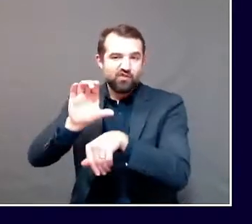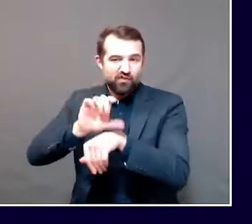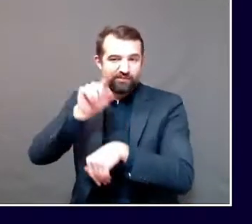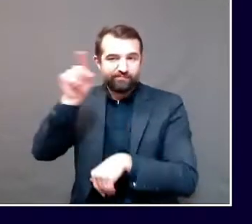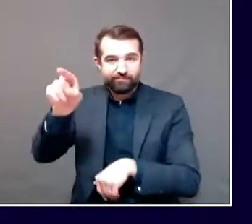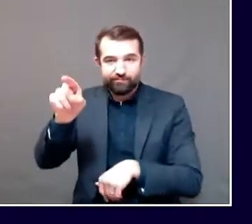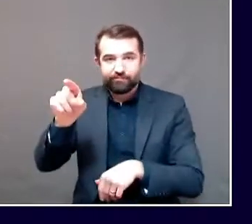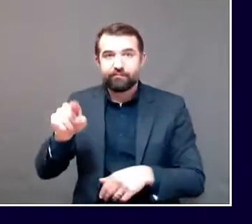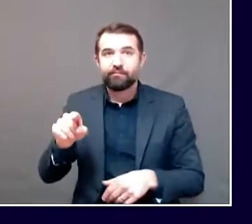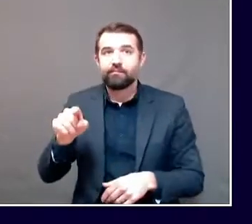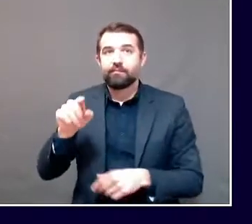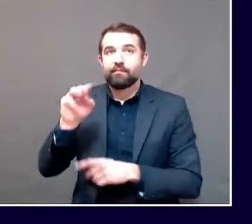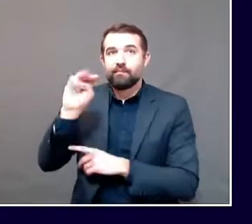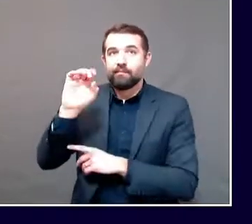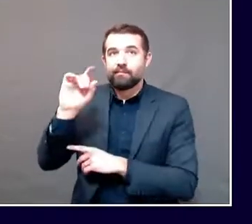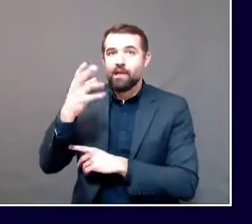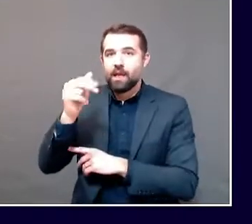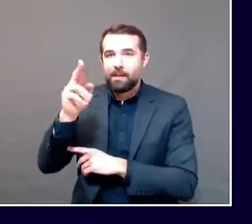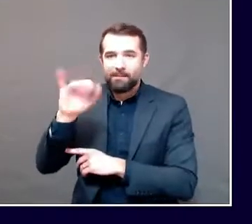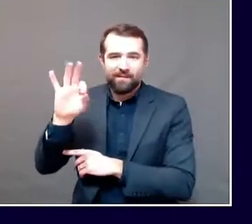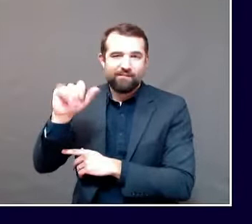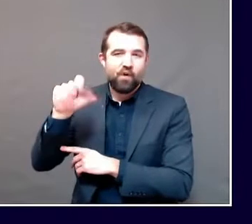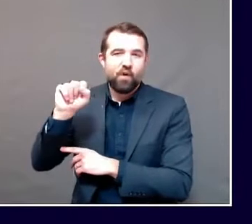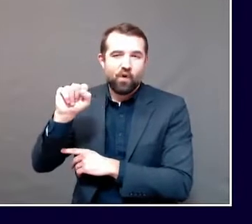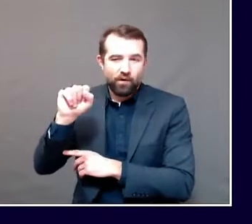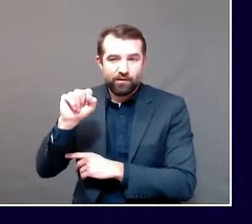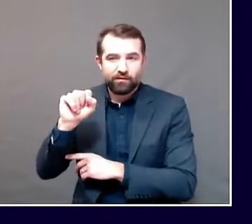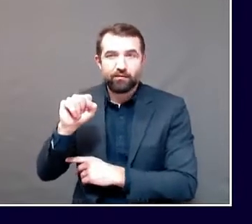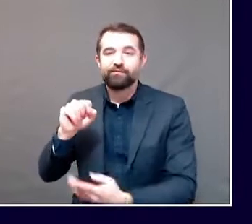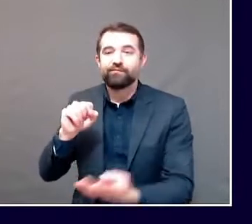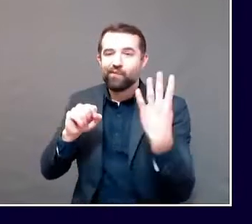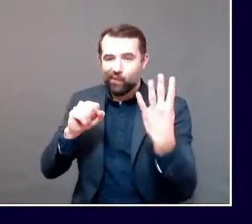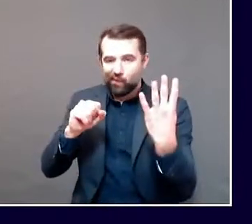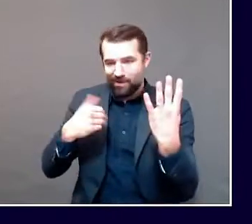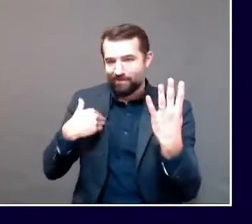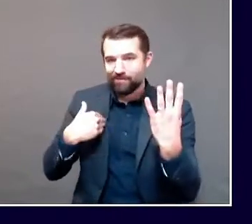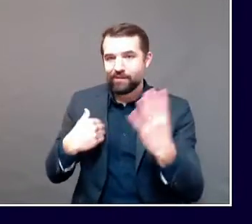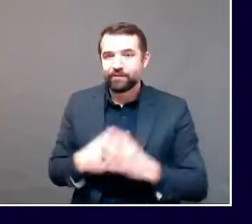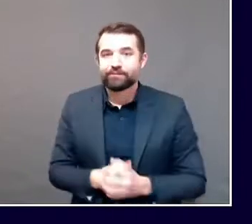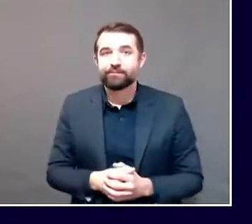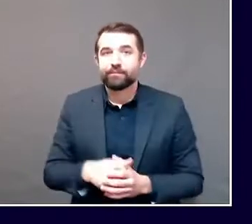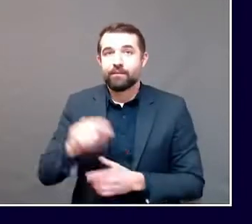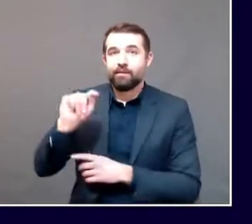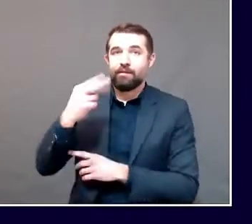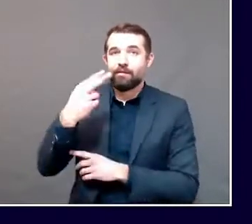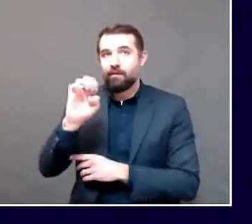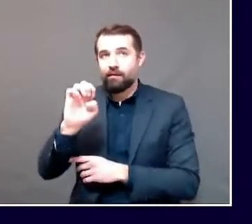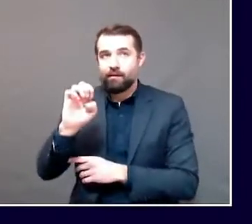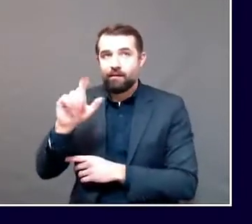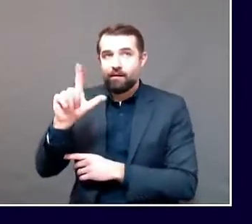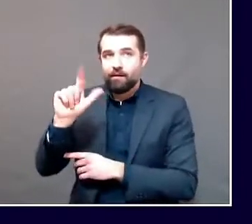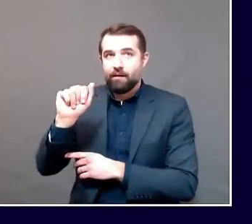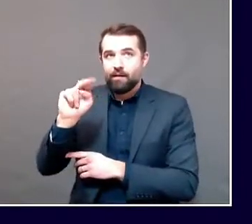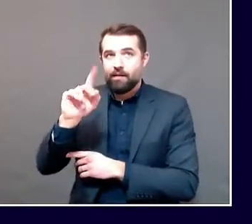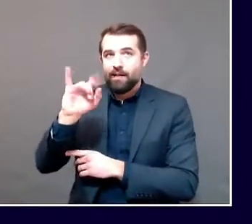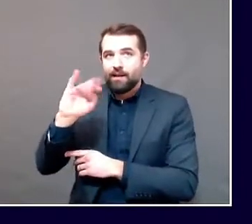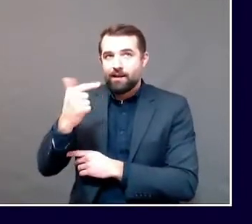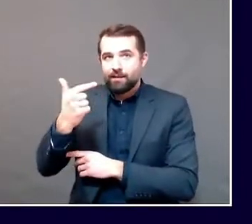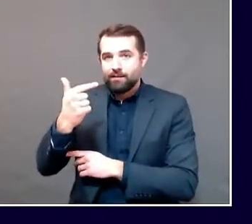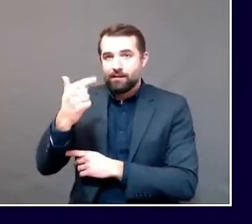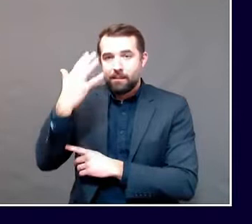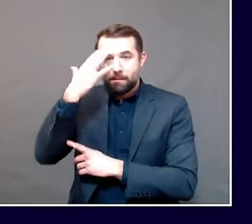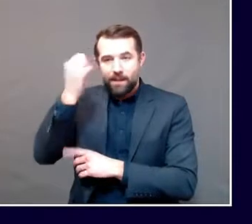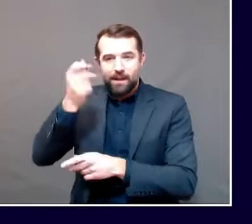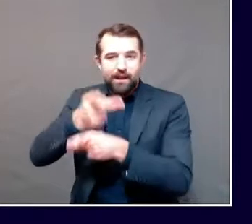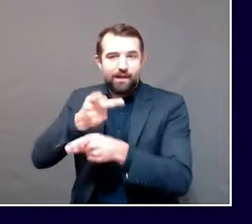cases. Also, at the Landing at Cape Elizabeth, a memory care center, where we have received reports